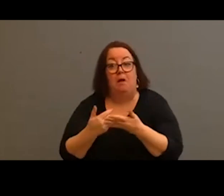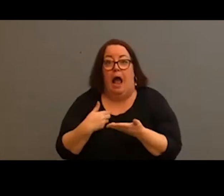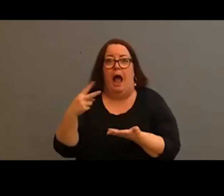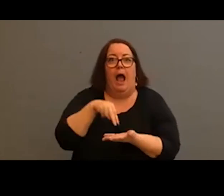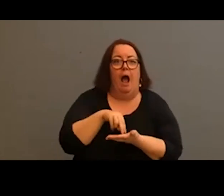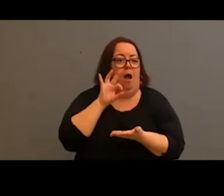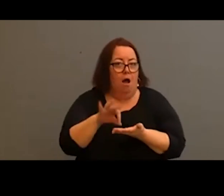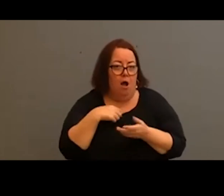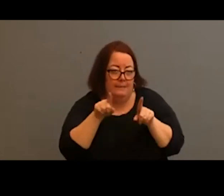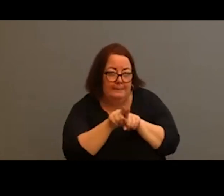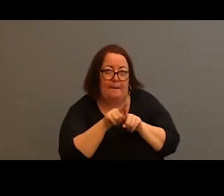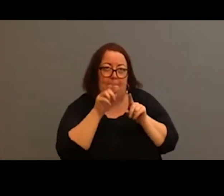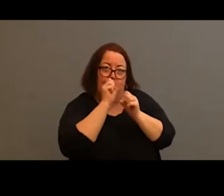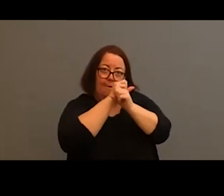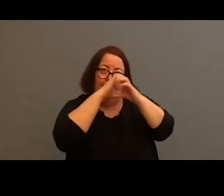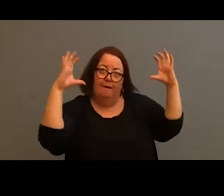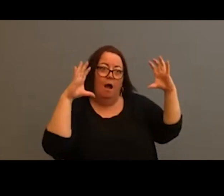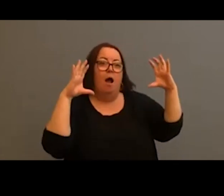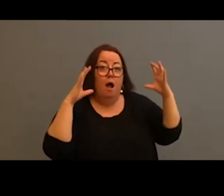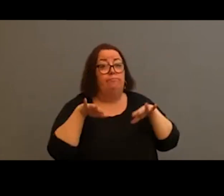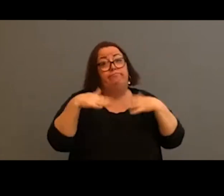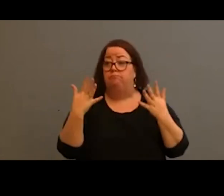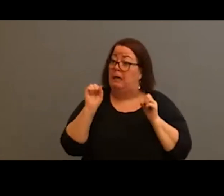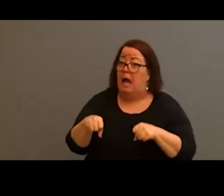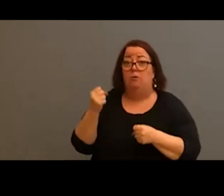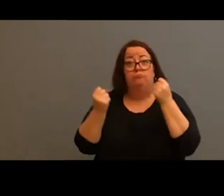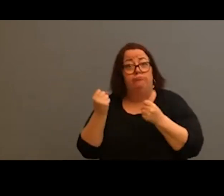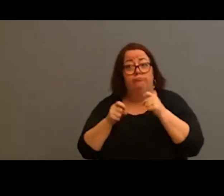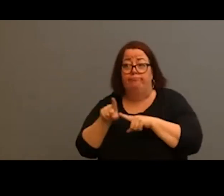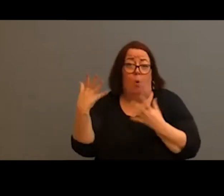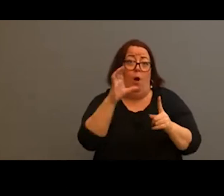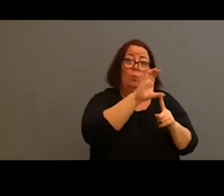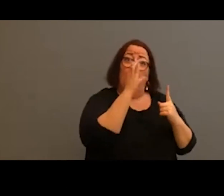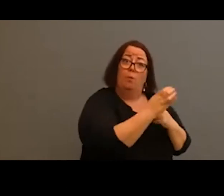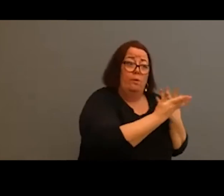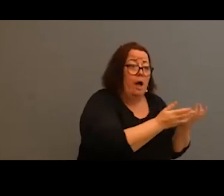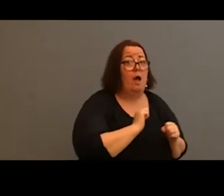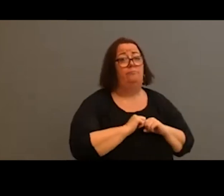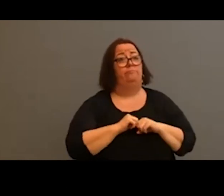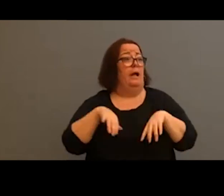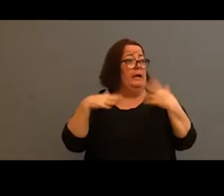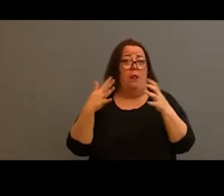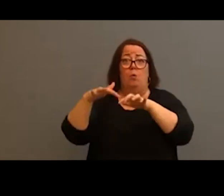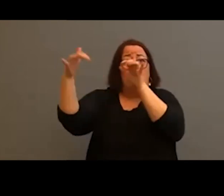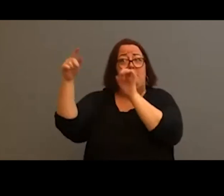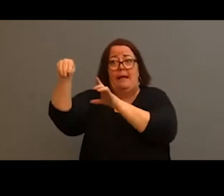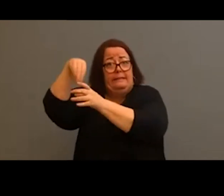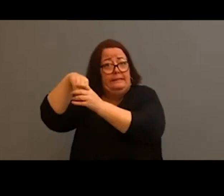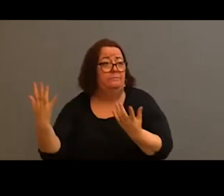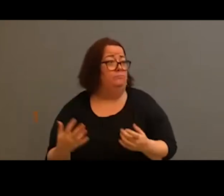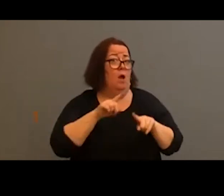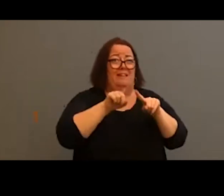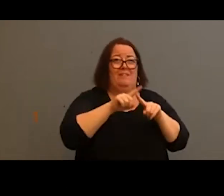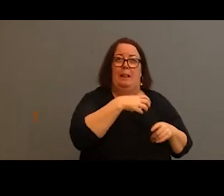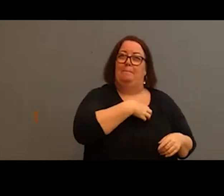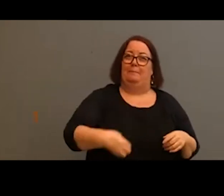culture need to work together with the Ministry of Local Government, Education, Climate and Environment,